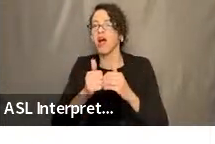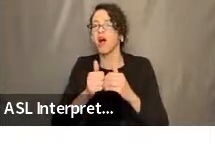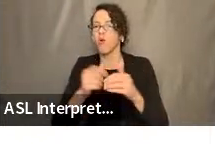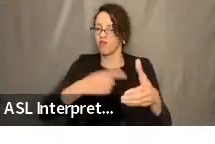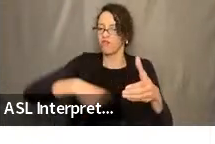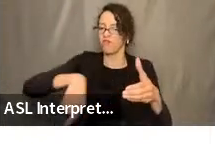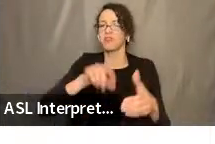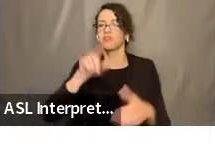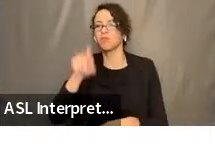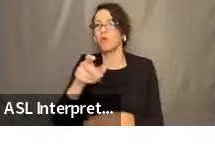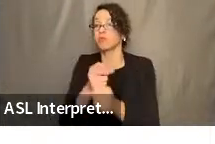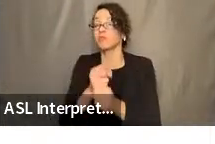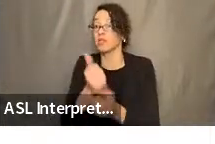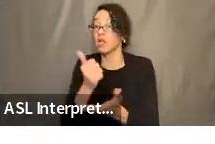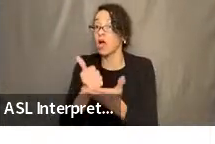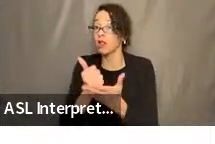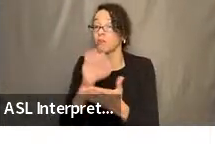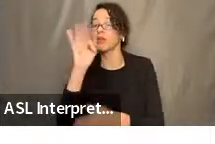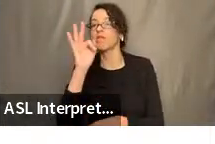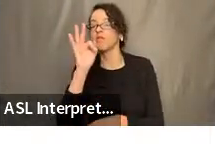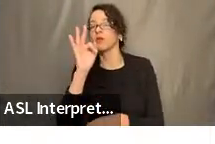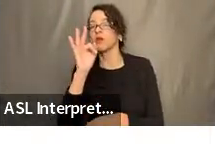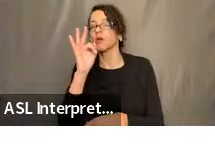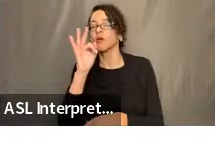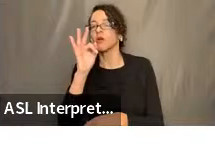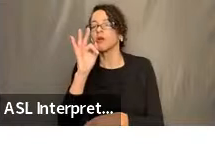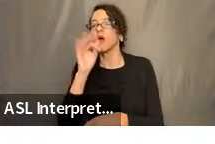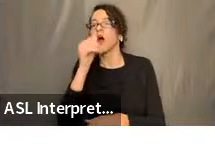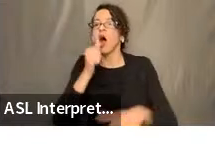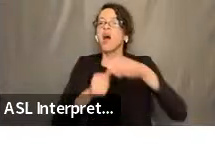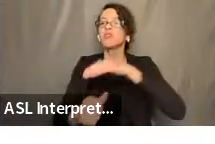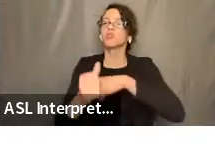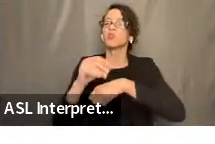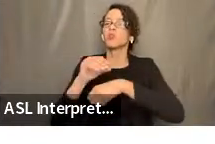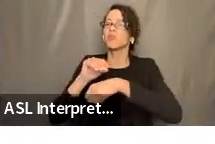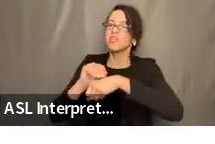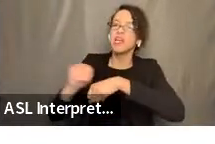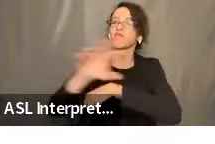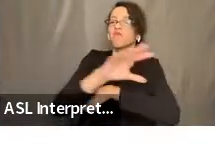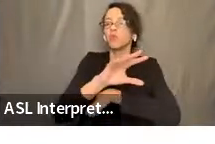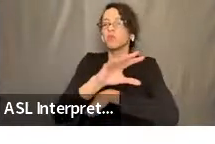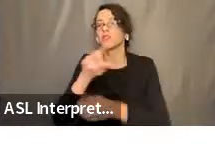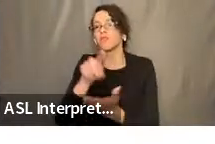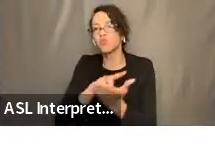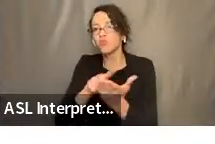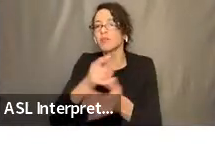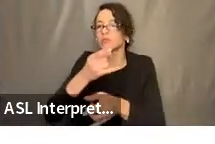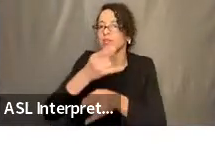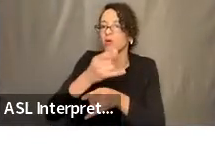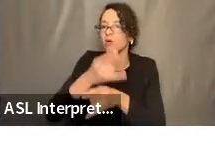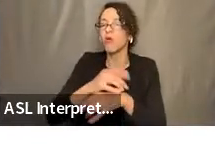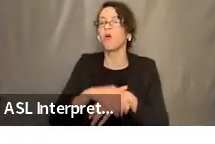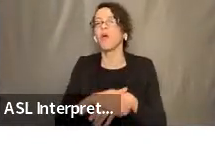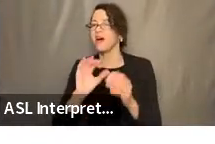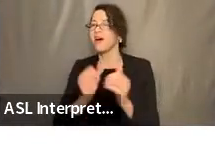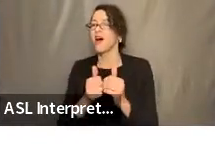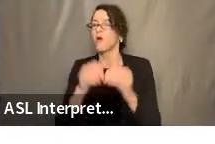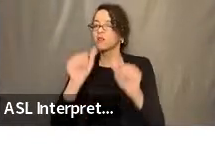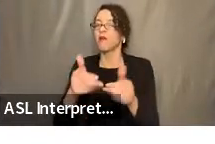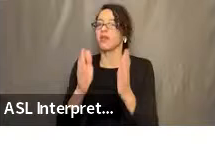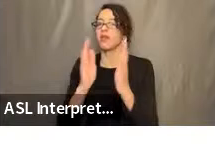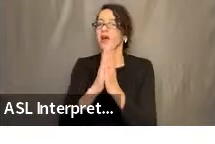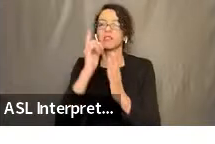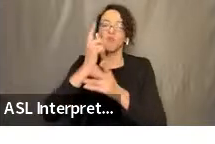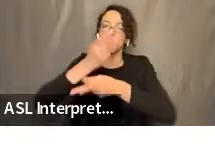if they're under the influence or cannot normally ask for care, or if at a